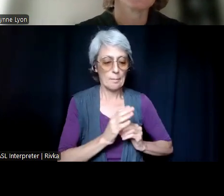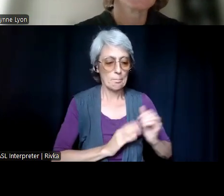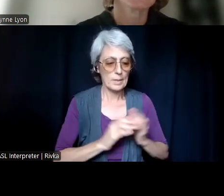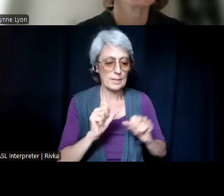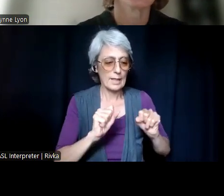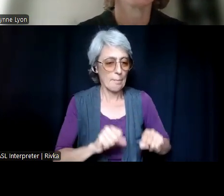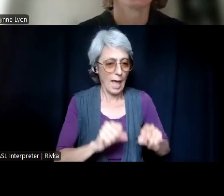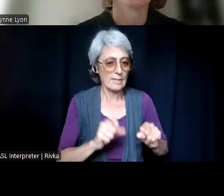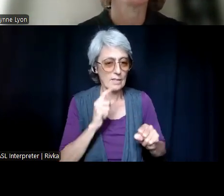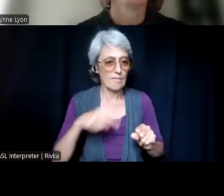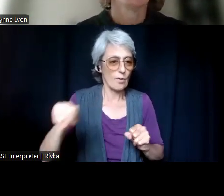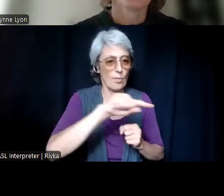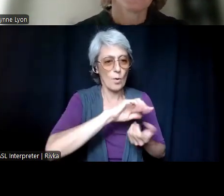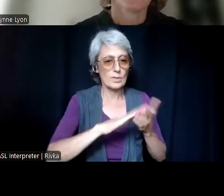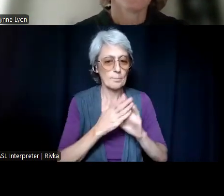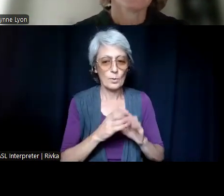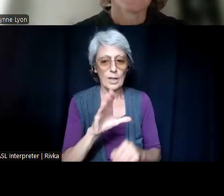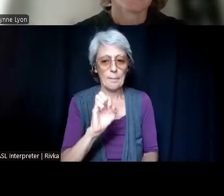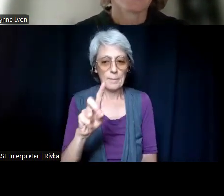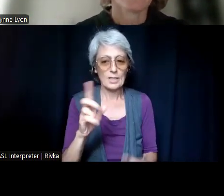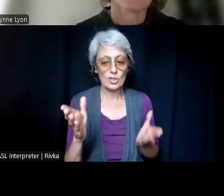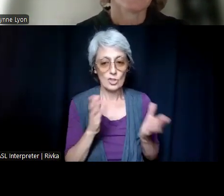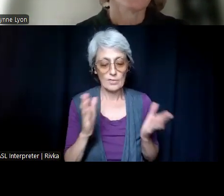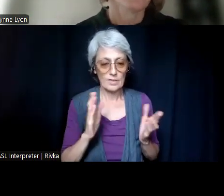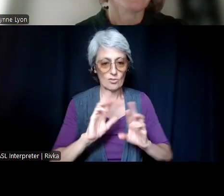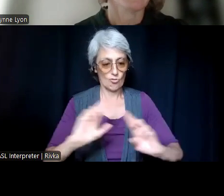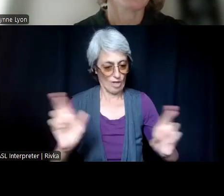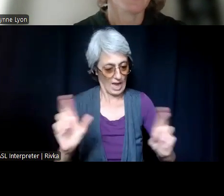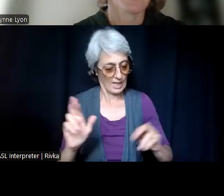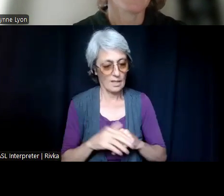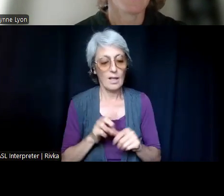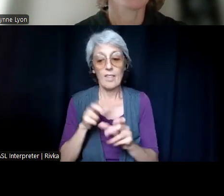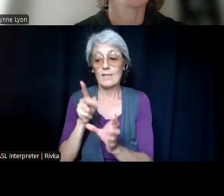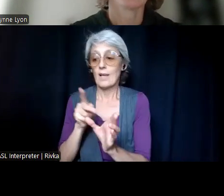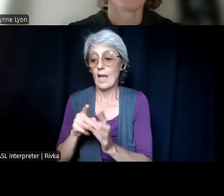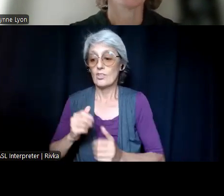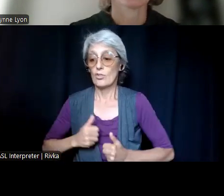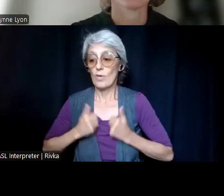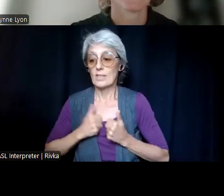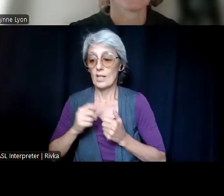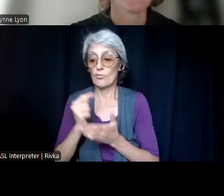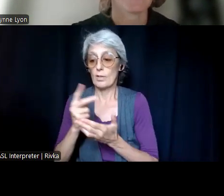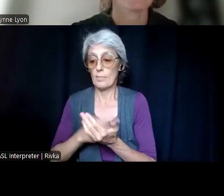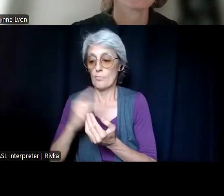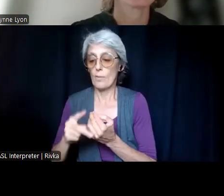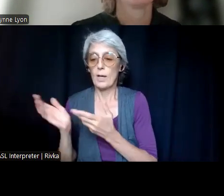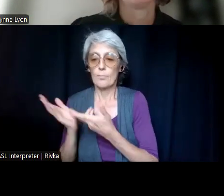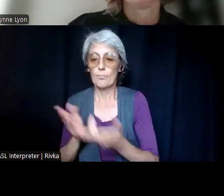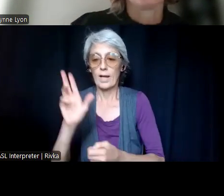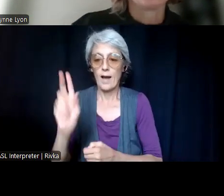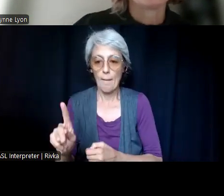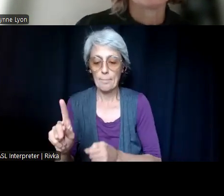community-based services, and then bringing our psychiatric residential treatment program up as a second